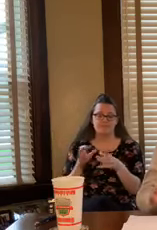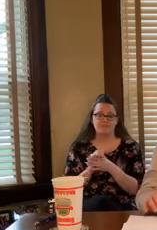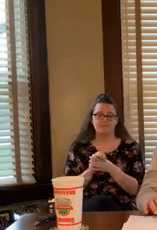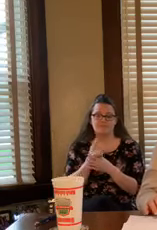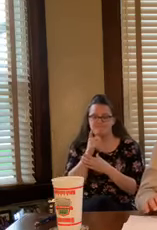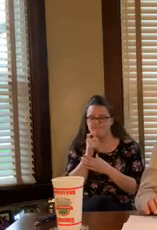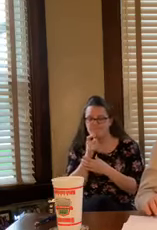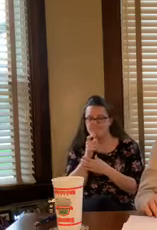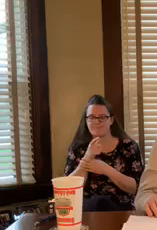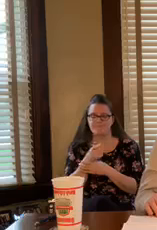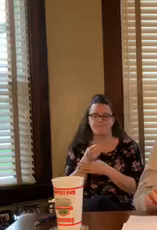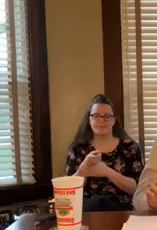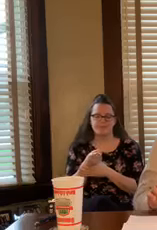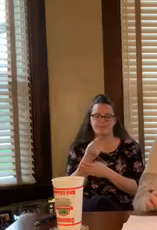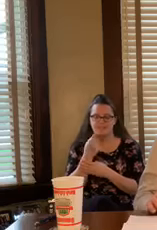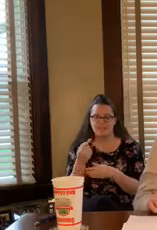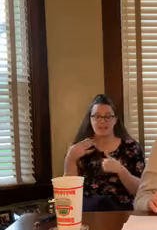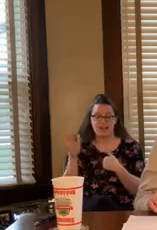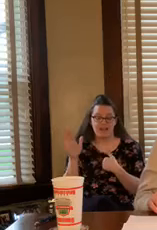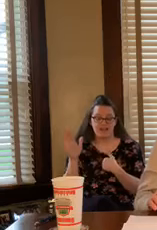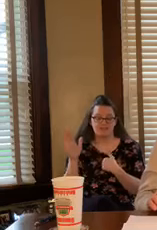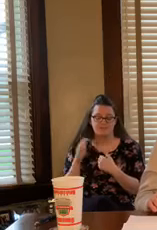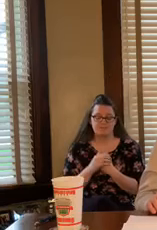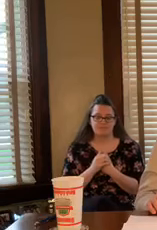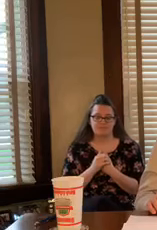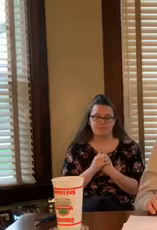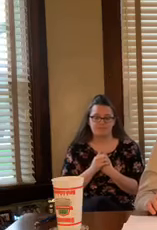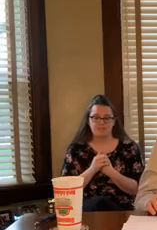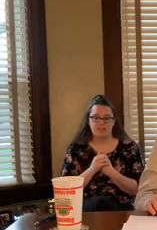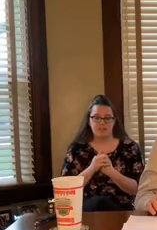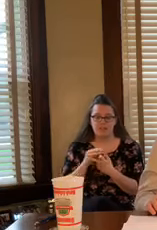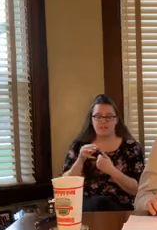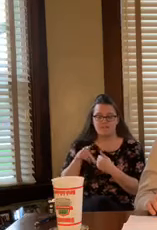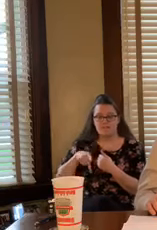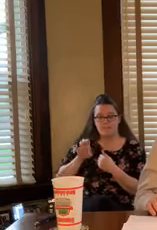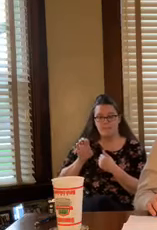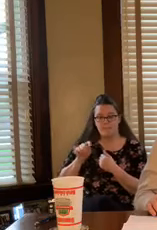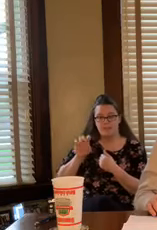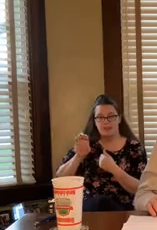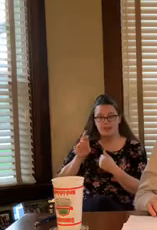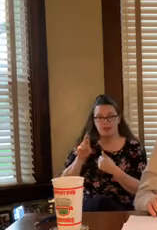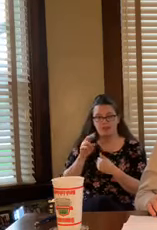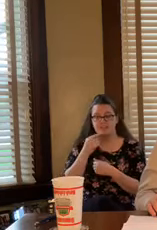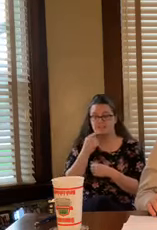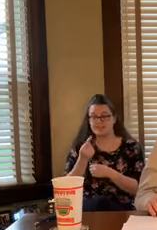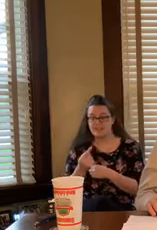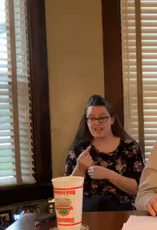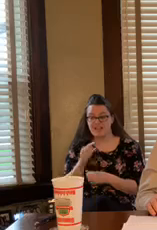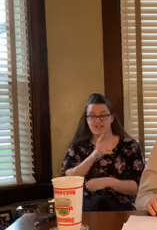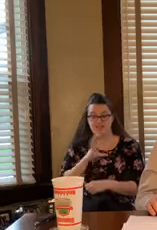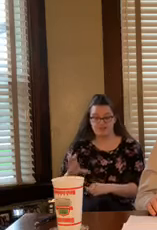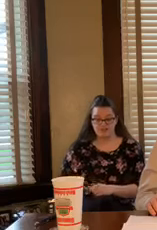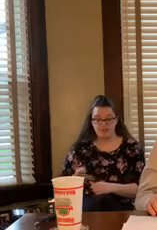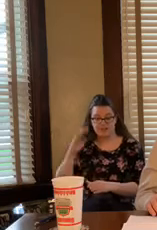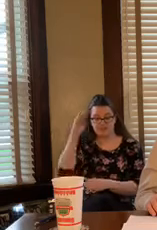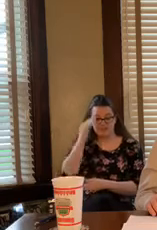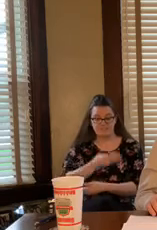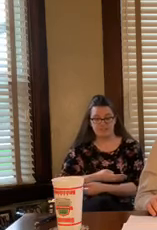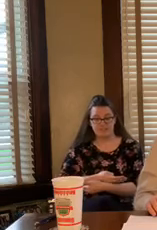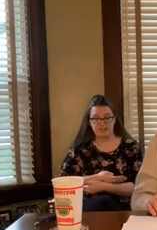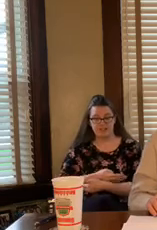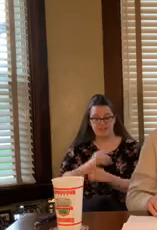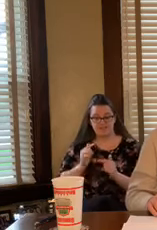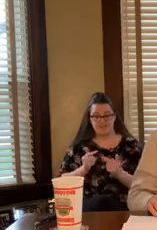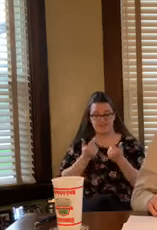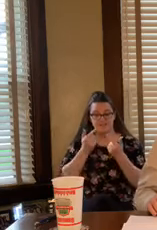"Who do you say that I am?" Simon Peter, in verse 16, answers and says, "Thou art the Christ, the Son of